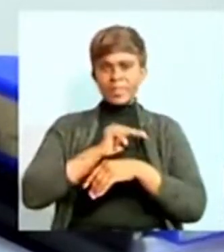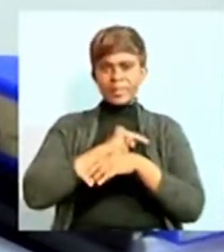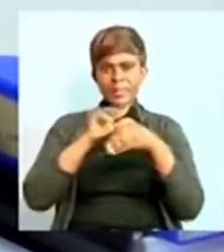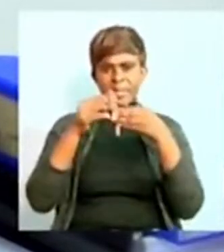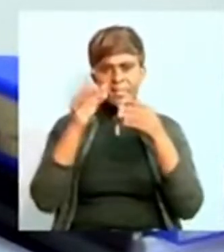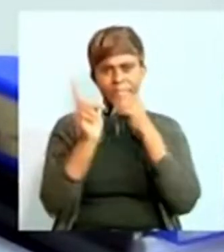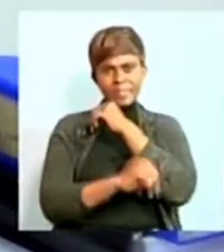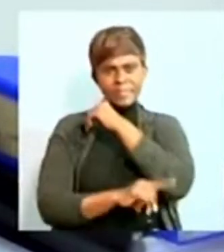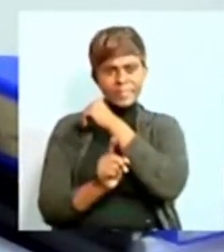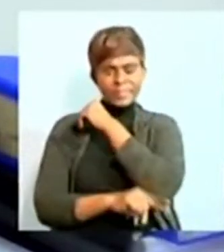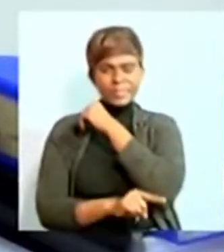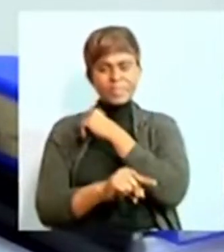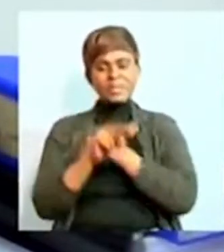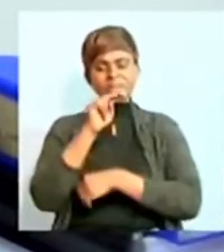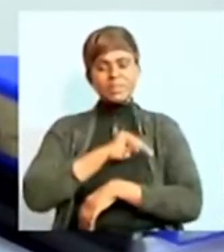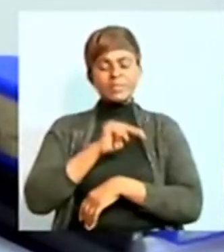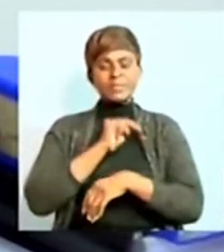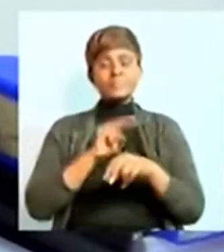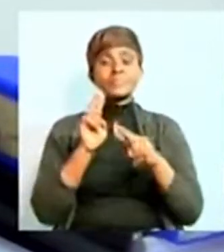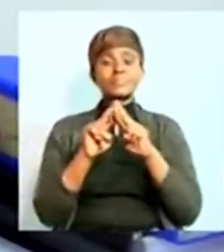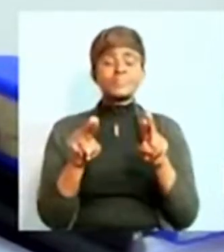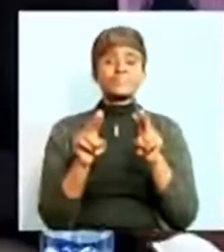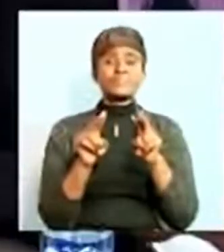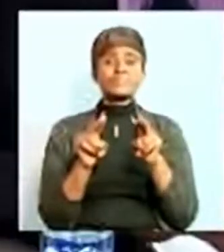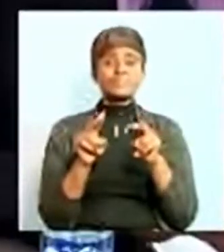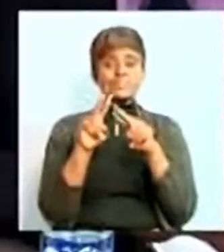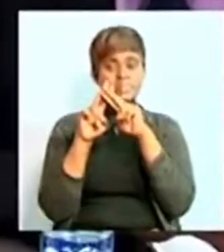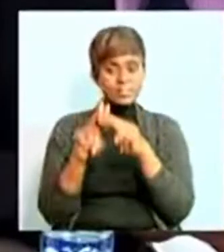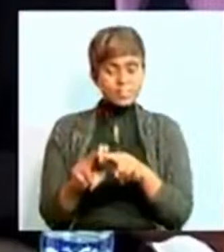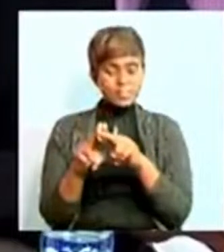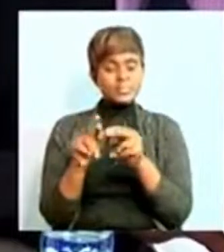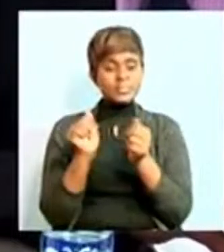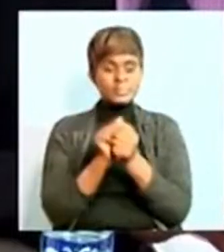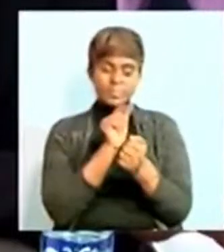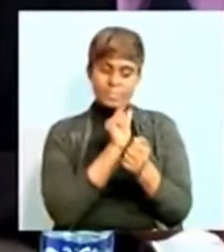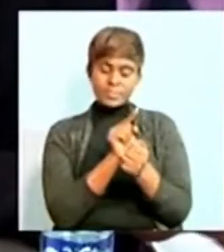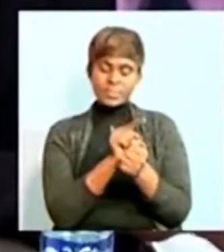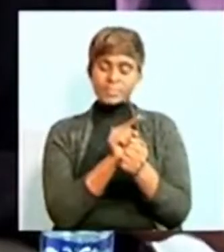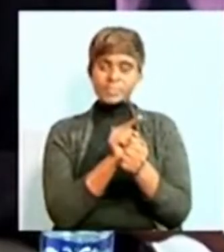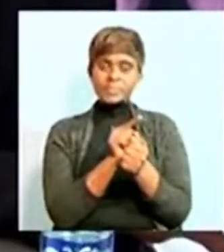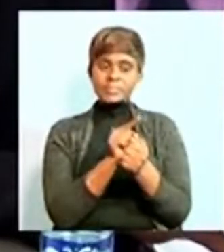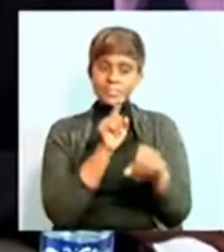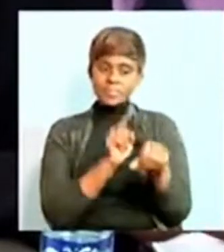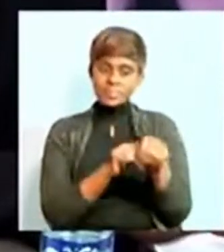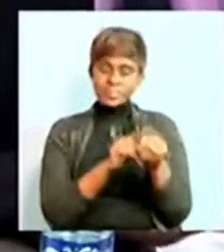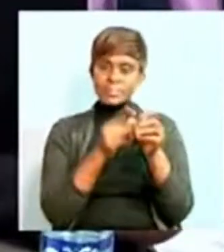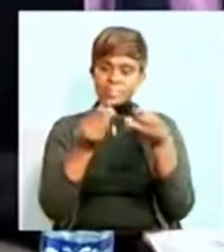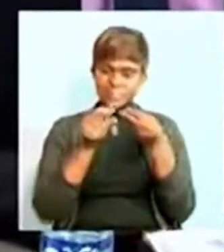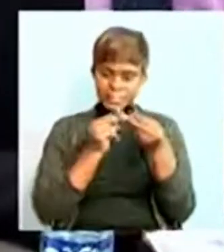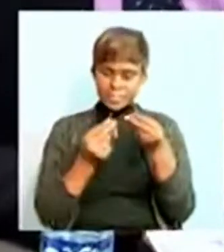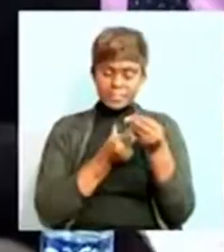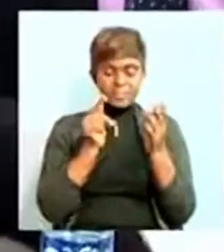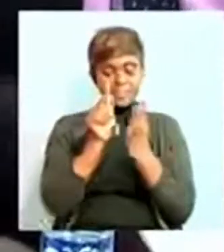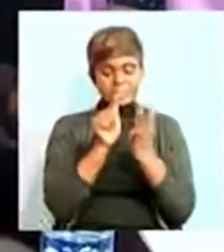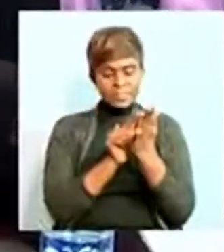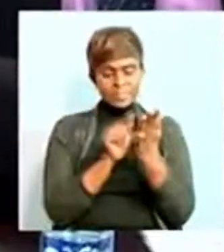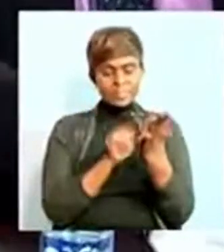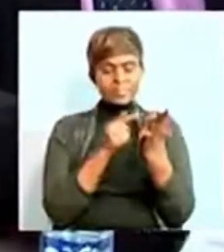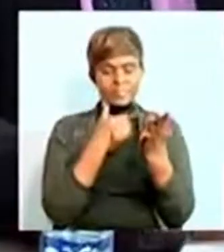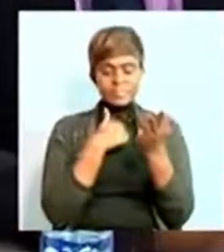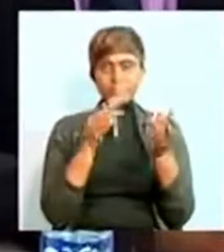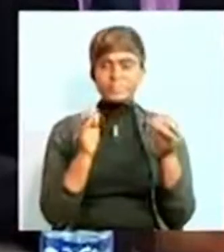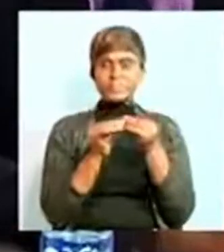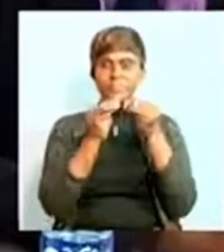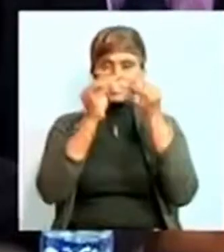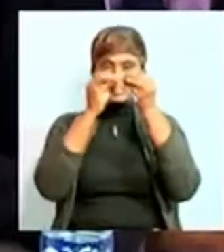the penalties? So NAPSA, Chair, I think we need to sit down with this one, because at the time that they gave us a bill, it has an